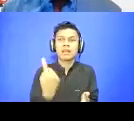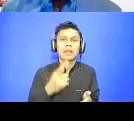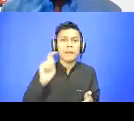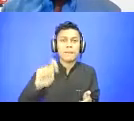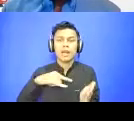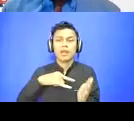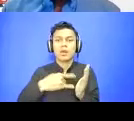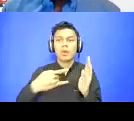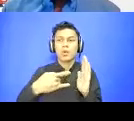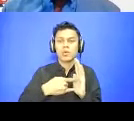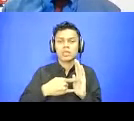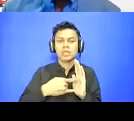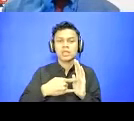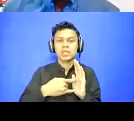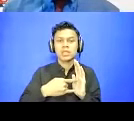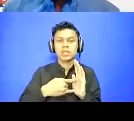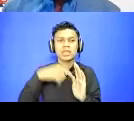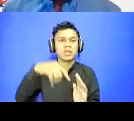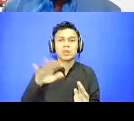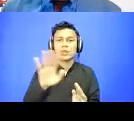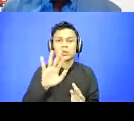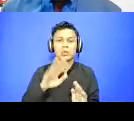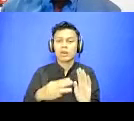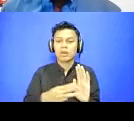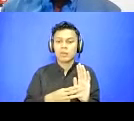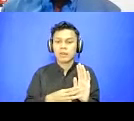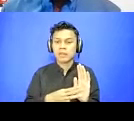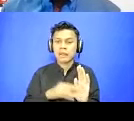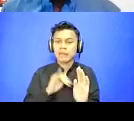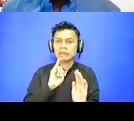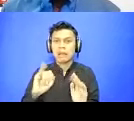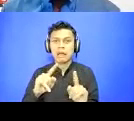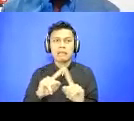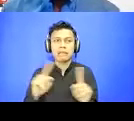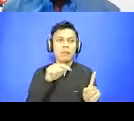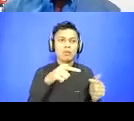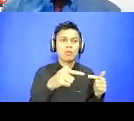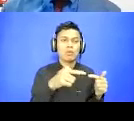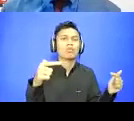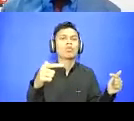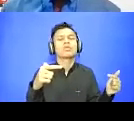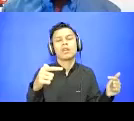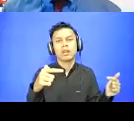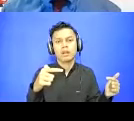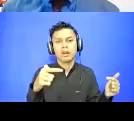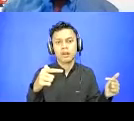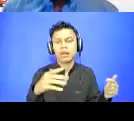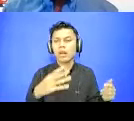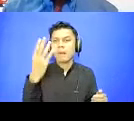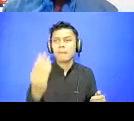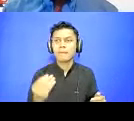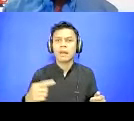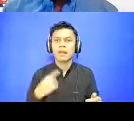to provide services to clients remotely, when to provide clients access to our records